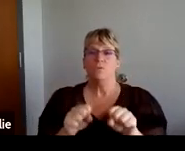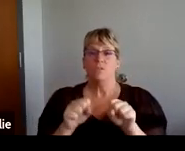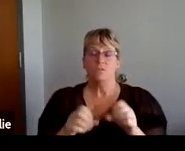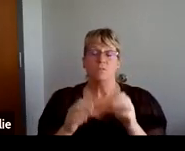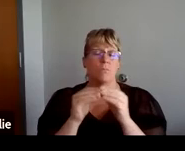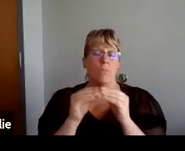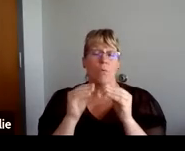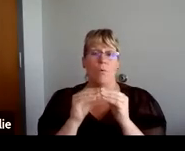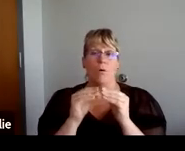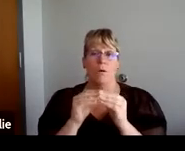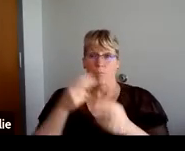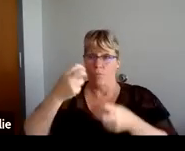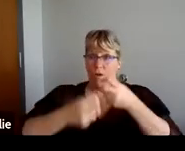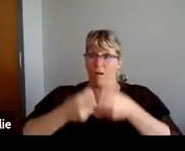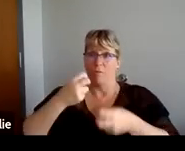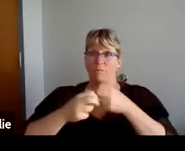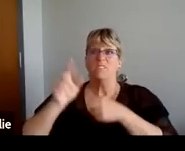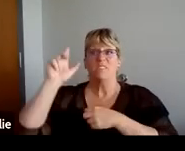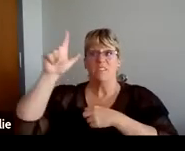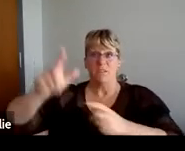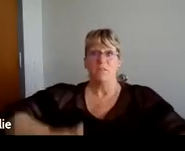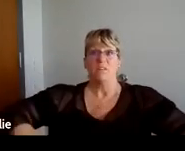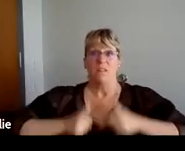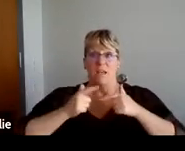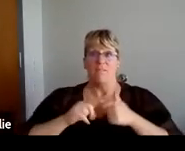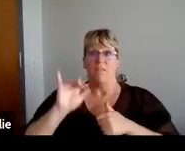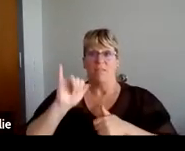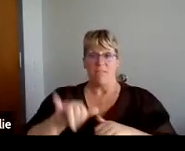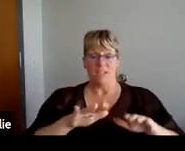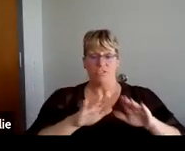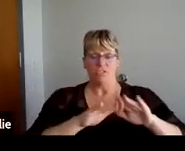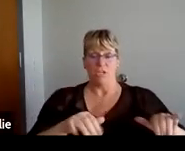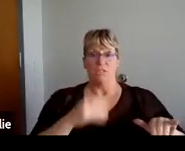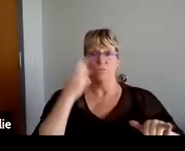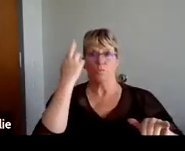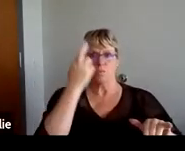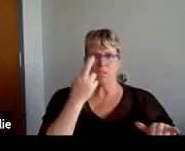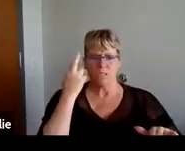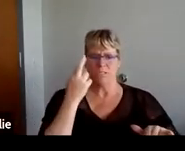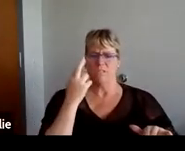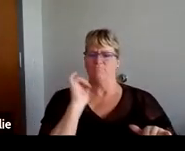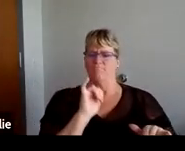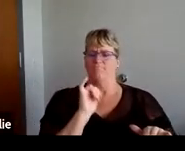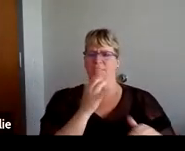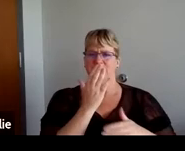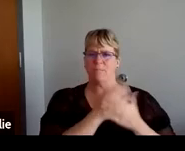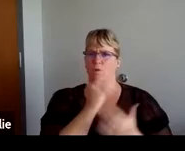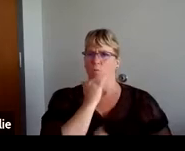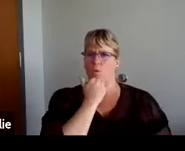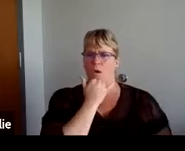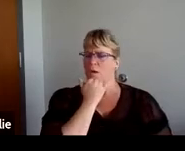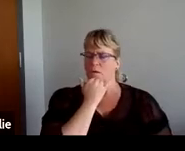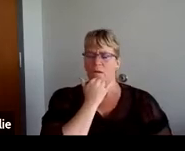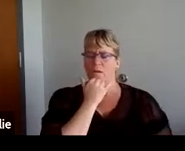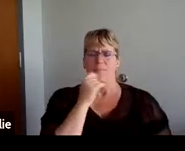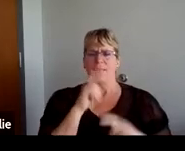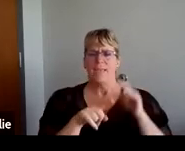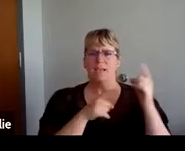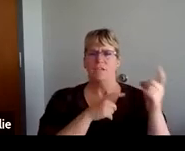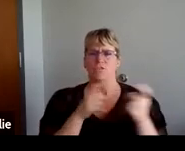more problems down the road, because that child realizes there's something wrong. They aren't able to control